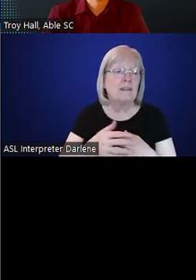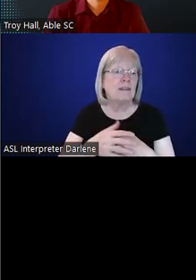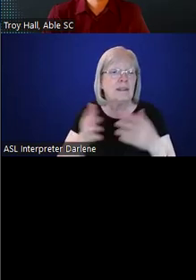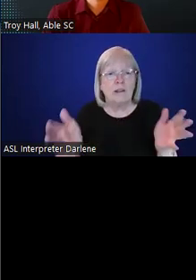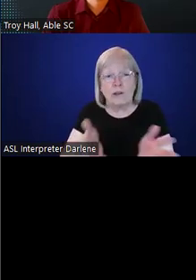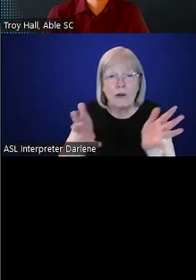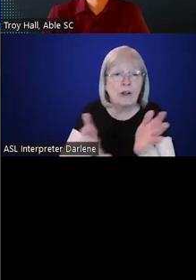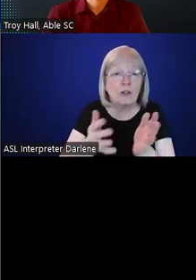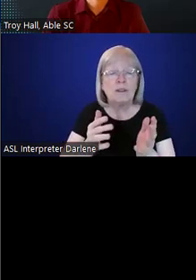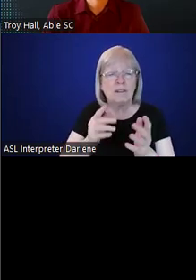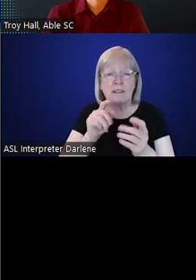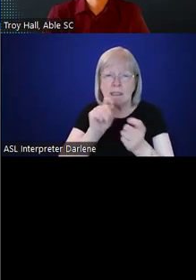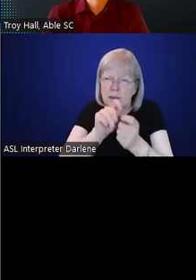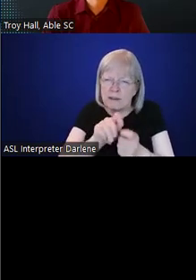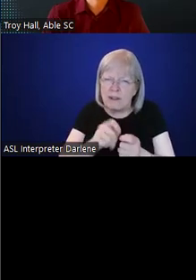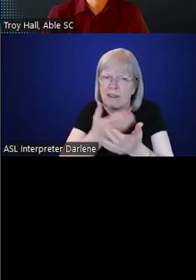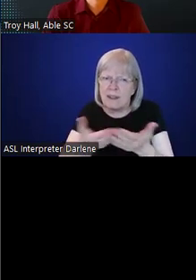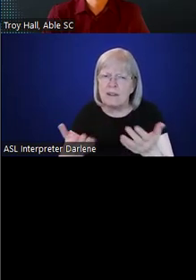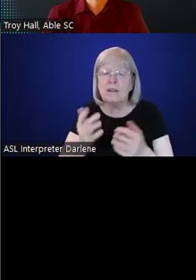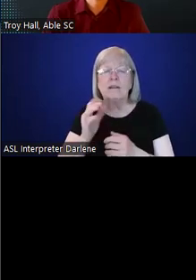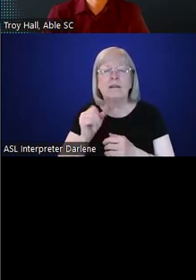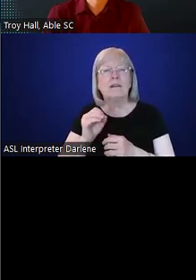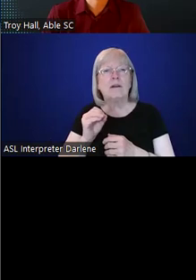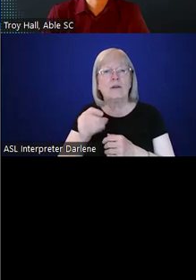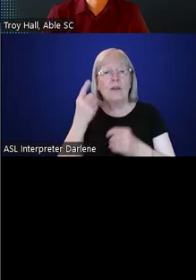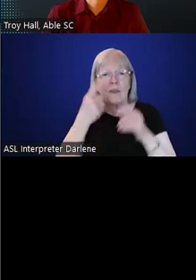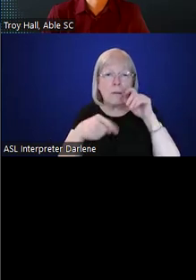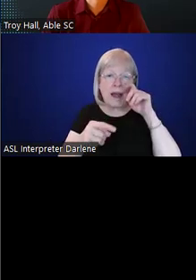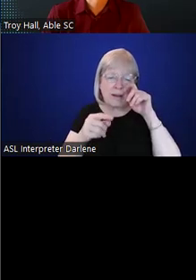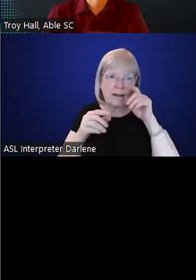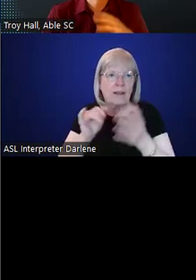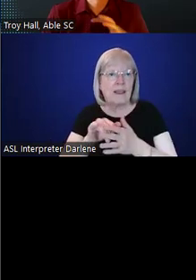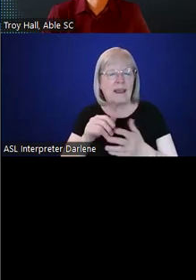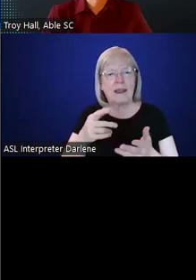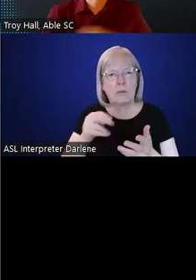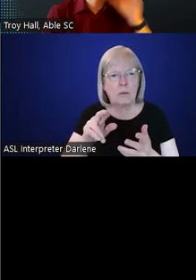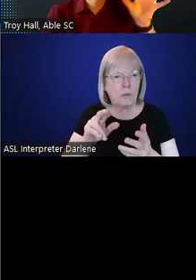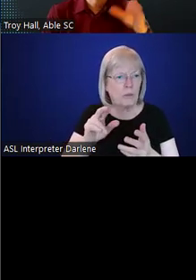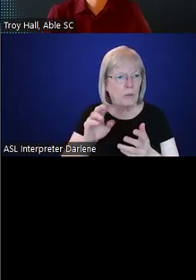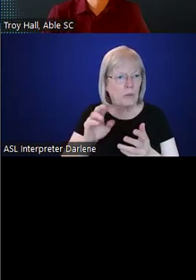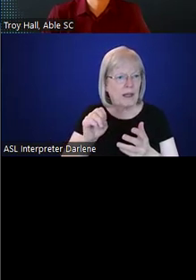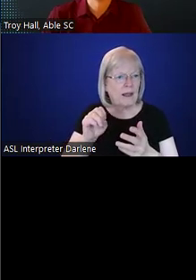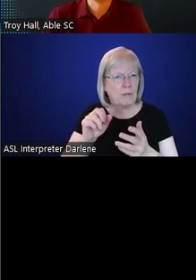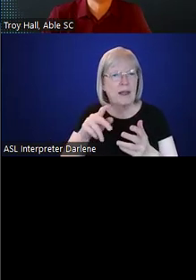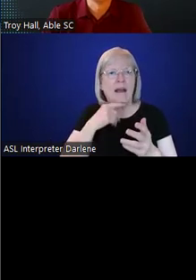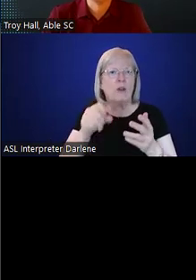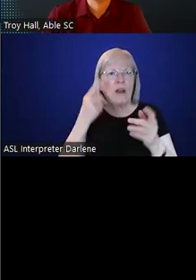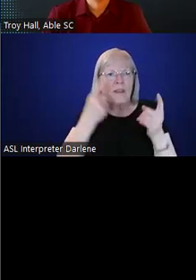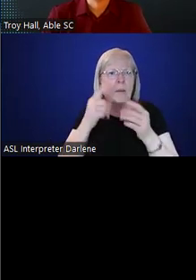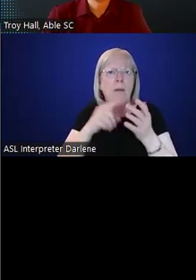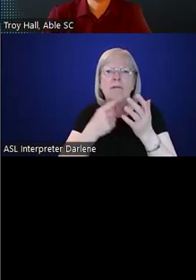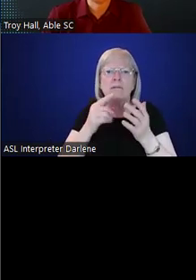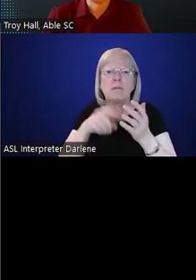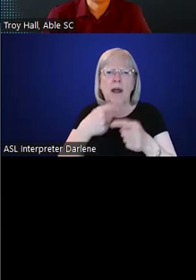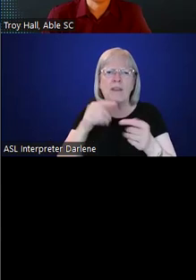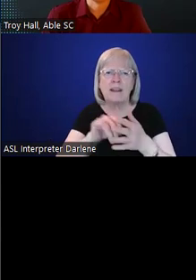way. So when we're thinking about pre-eds, when we're thinking about the skills youth need to transition into adulthood, we